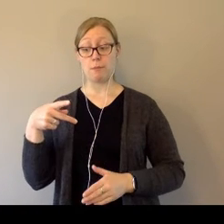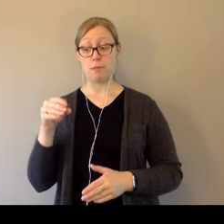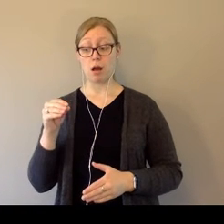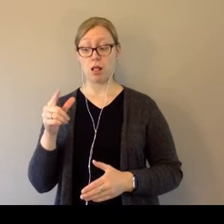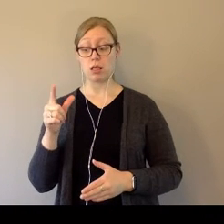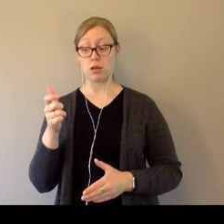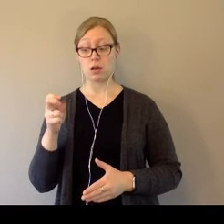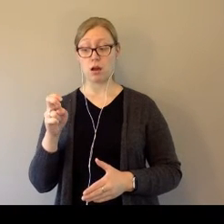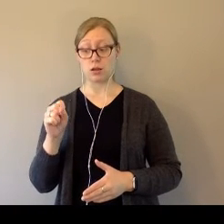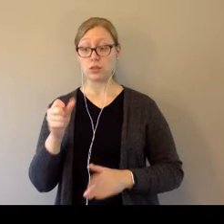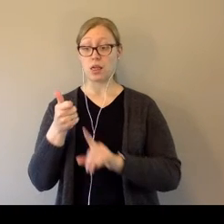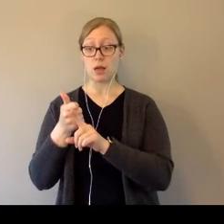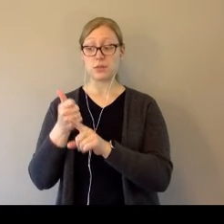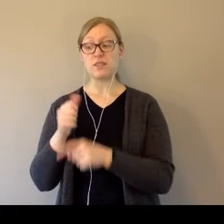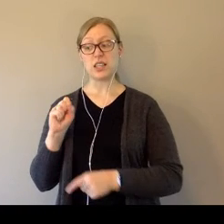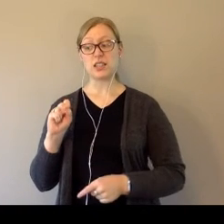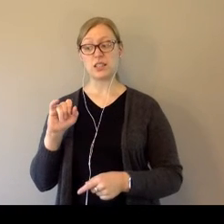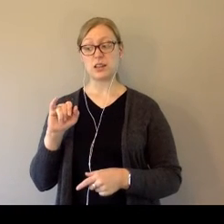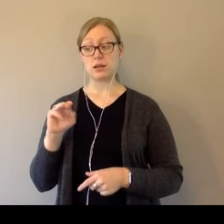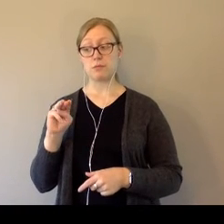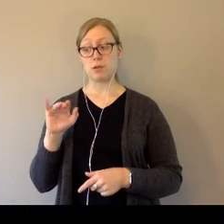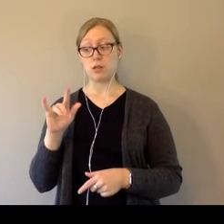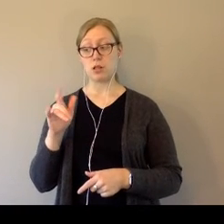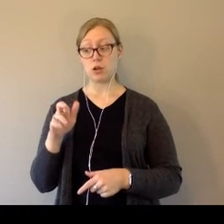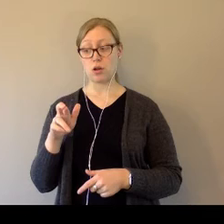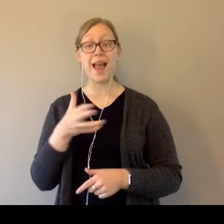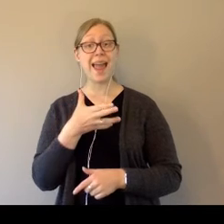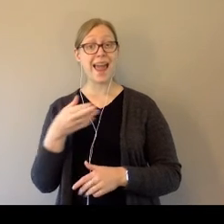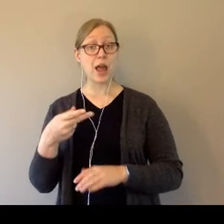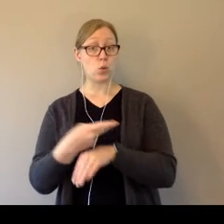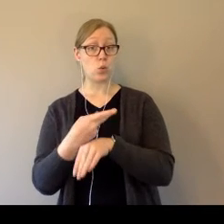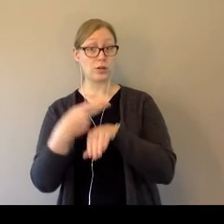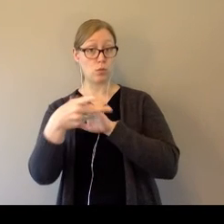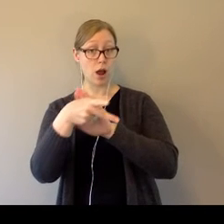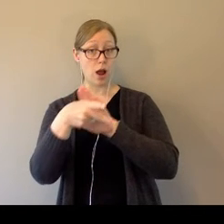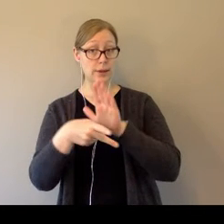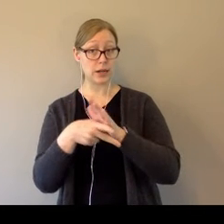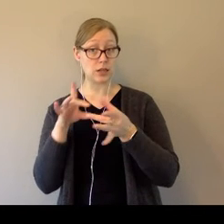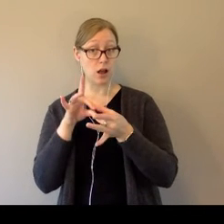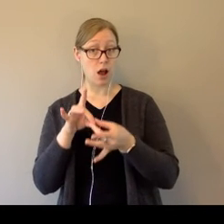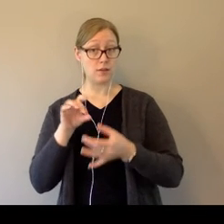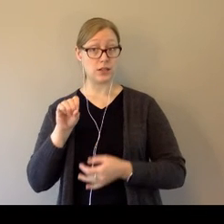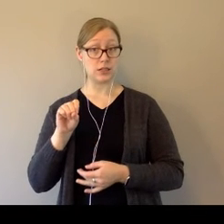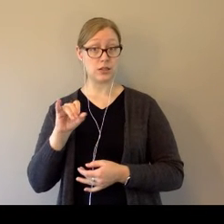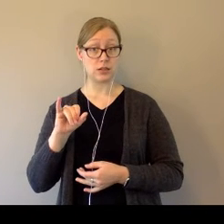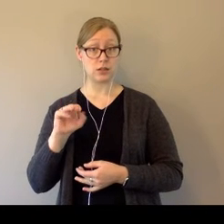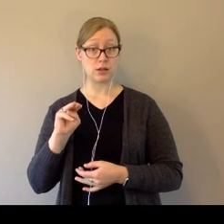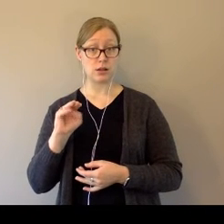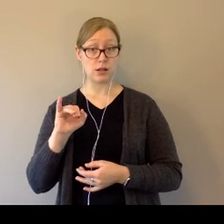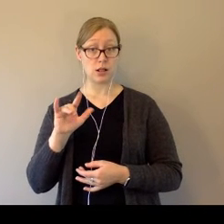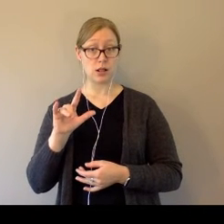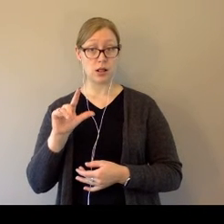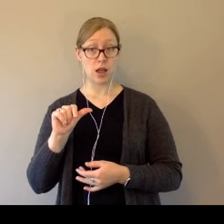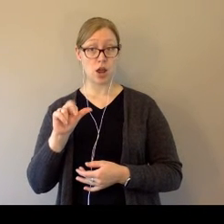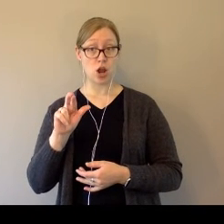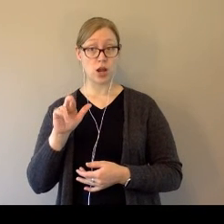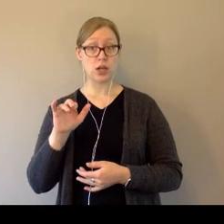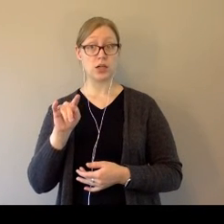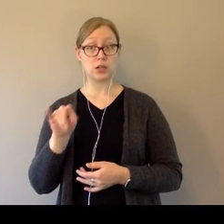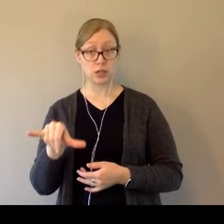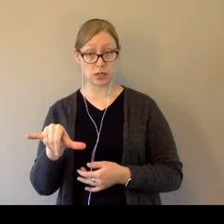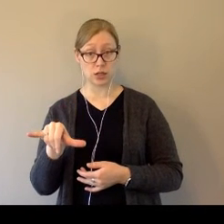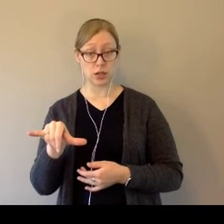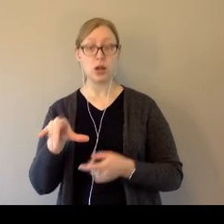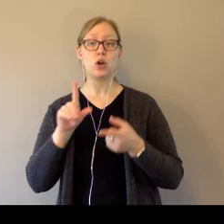of similarity to solve problems with those figures. And as we're doing this, I want you to think about what is the difference